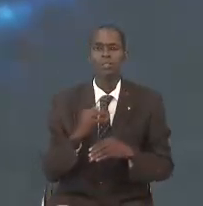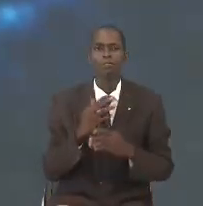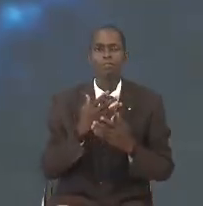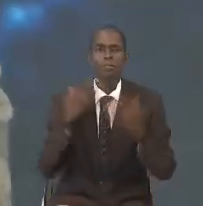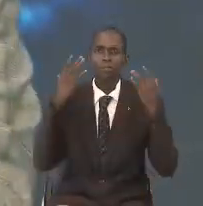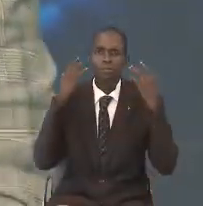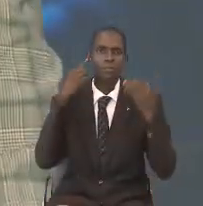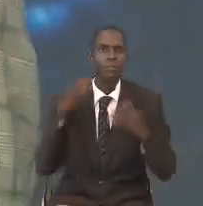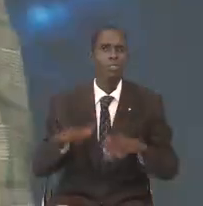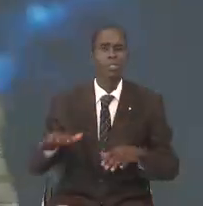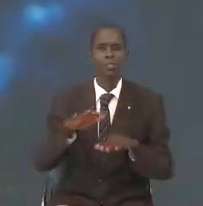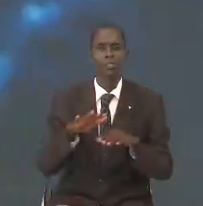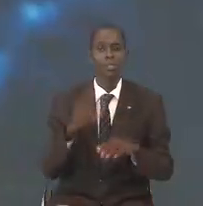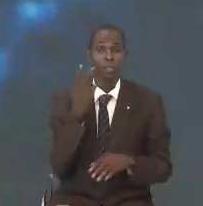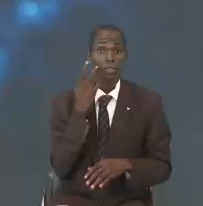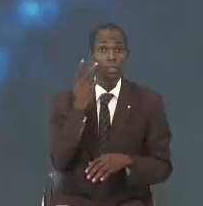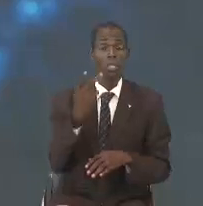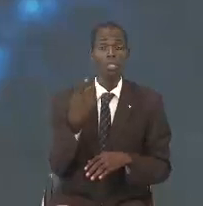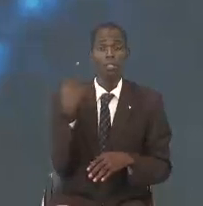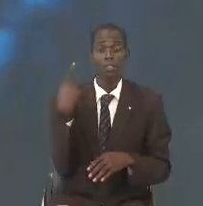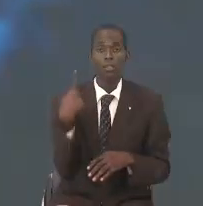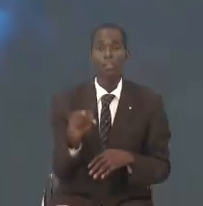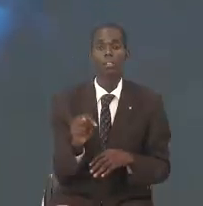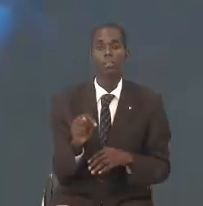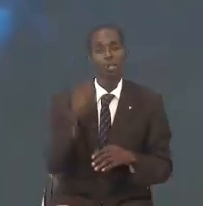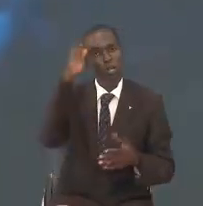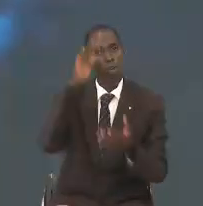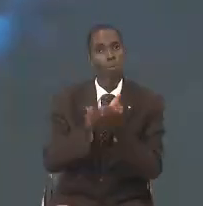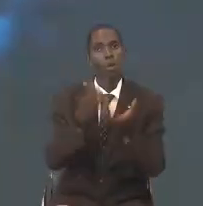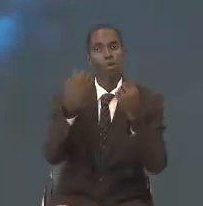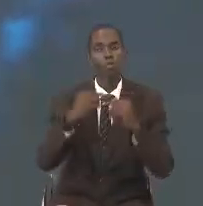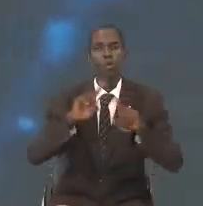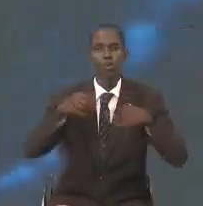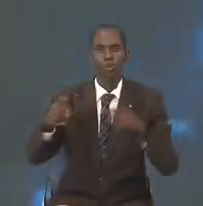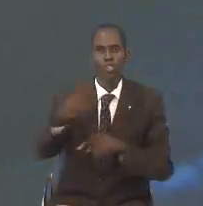the bridegroom cometh, go ye out to meet him.